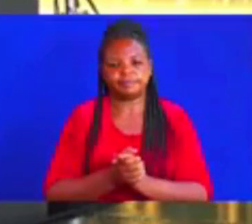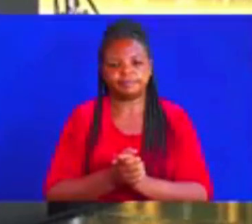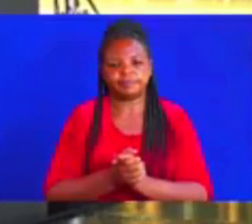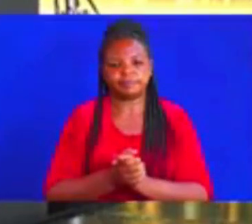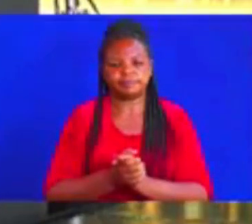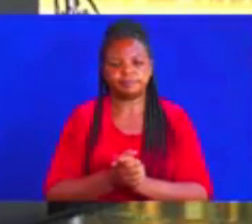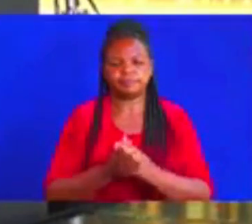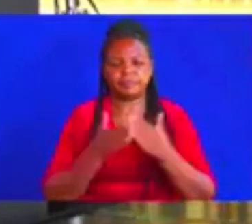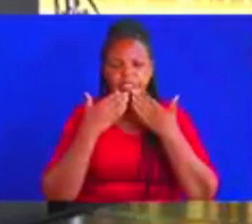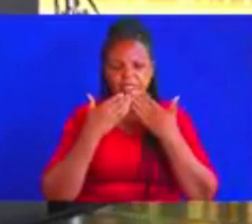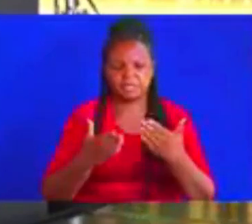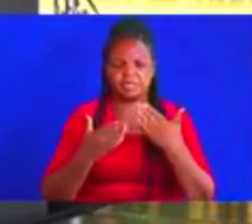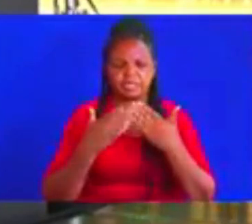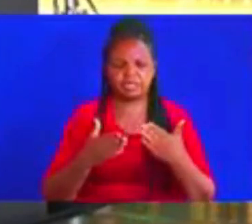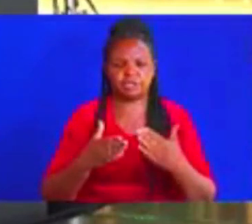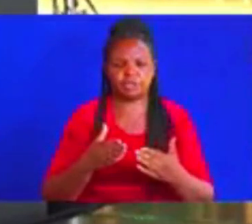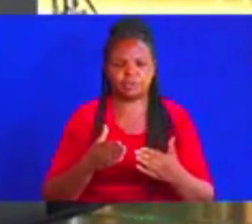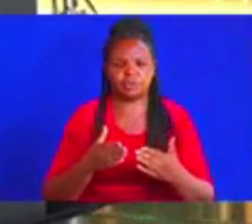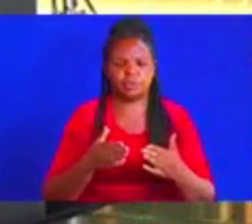Thank you, Lord Jesus.